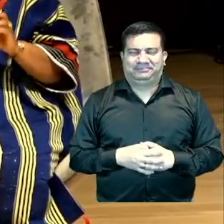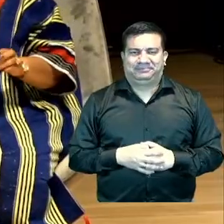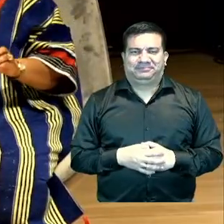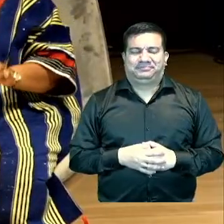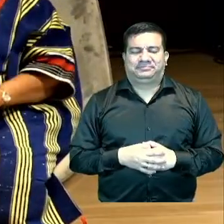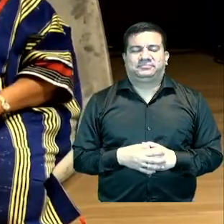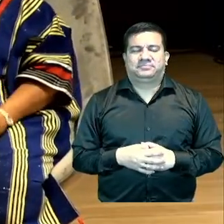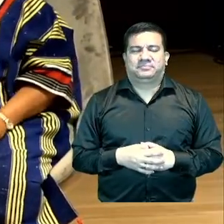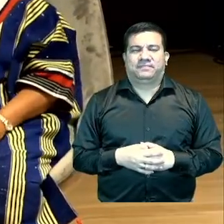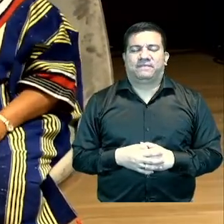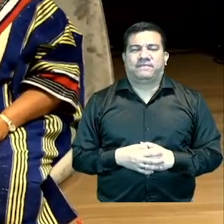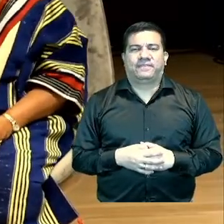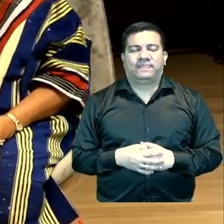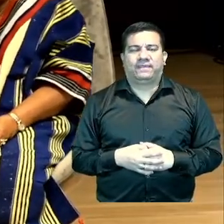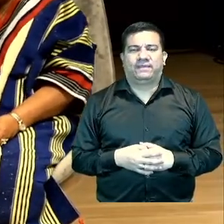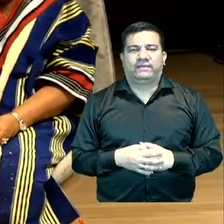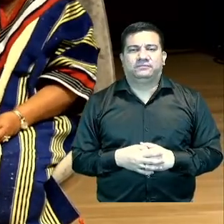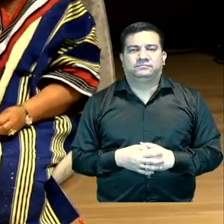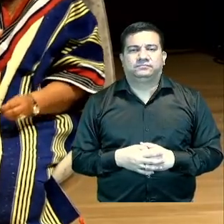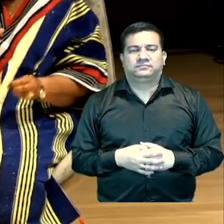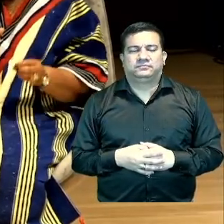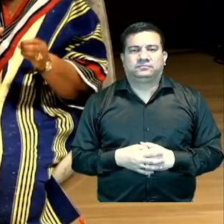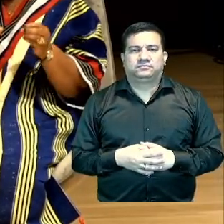A wise man once told me,